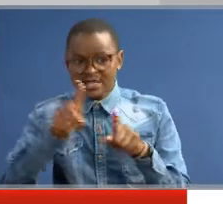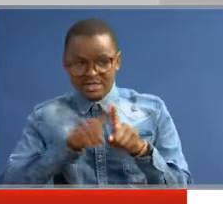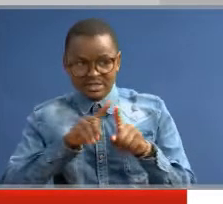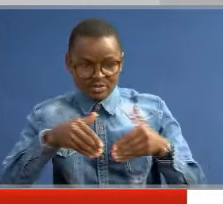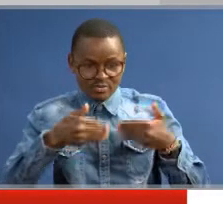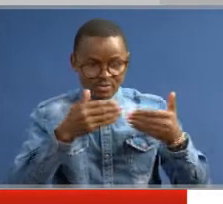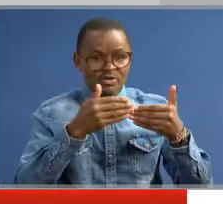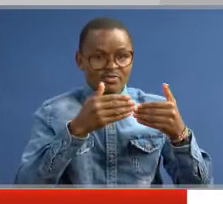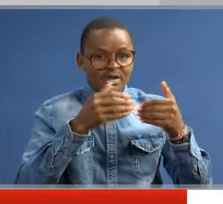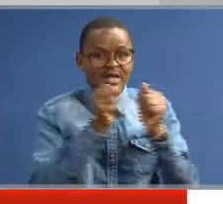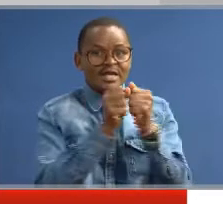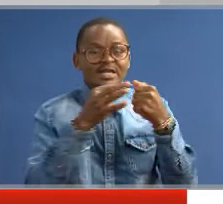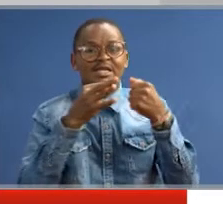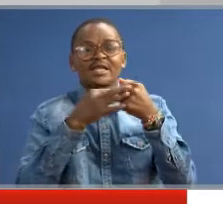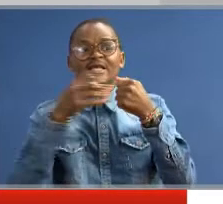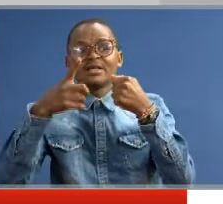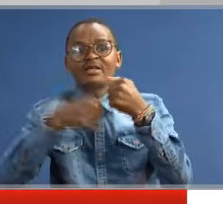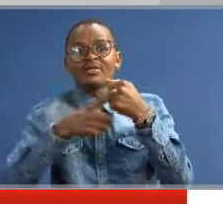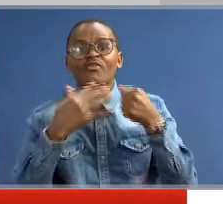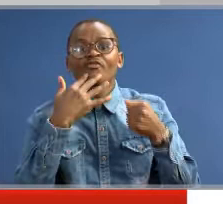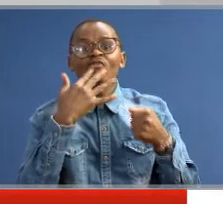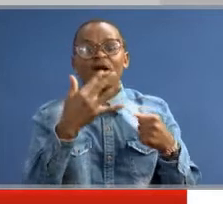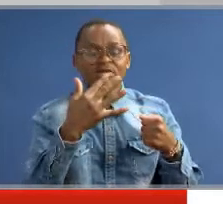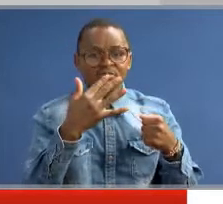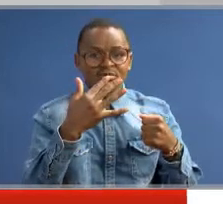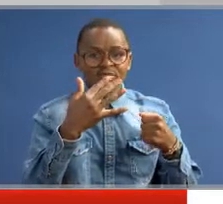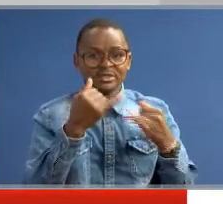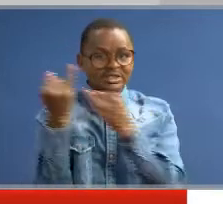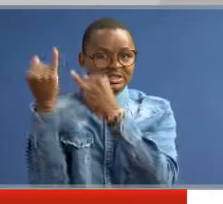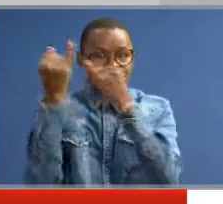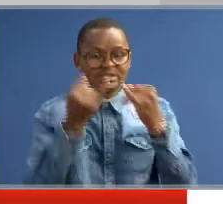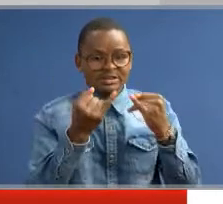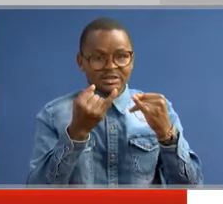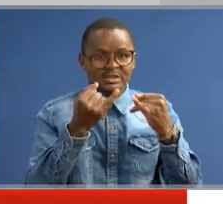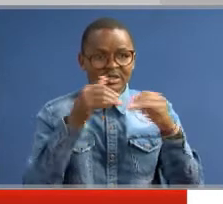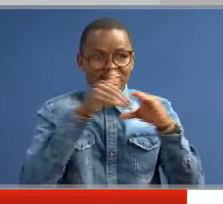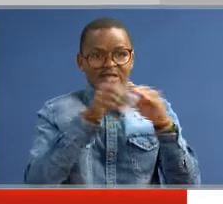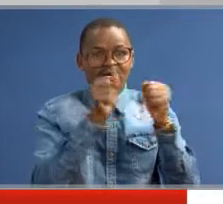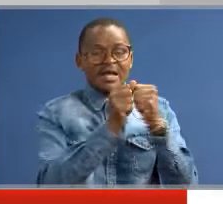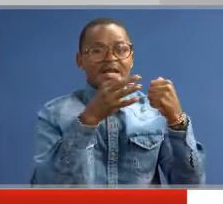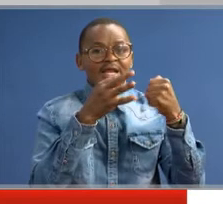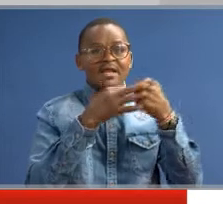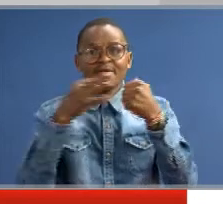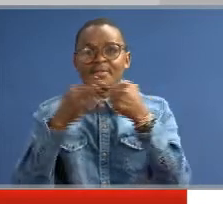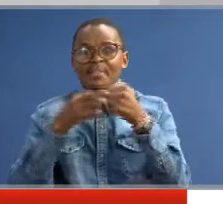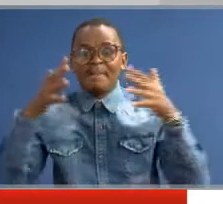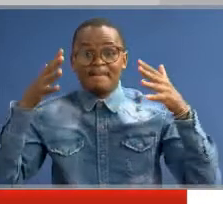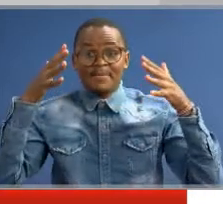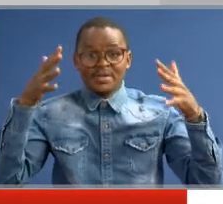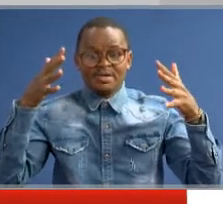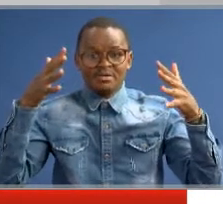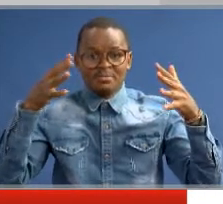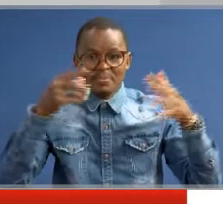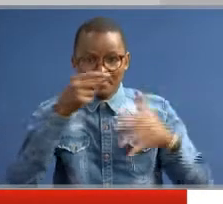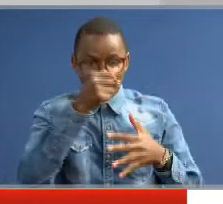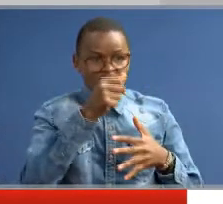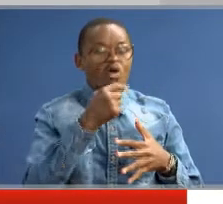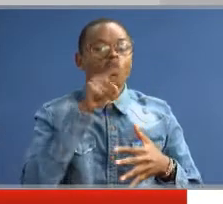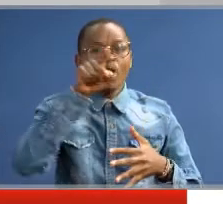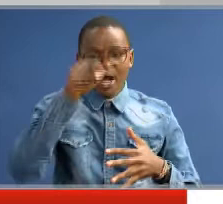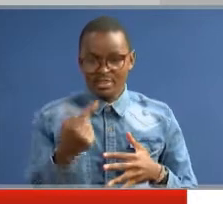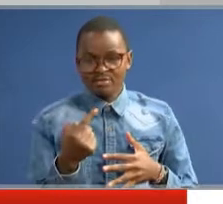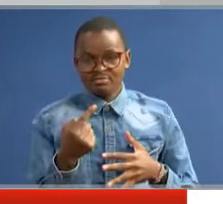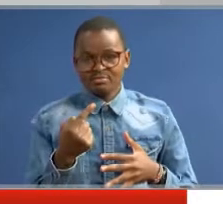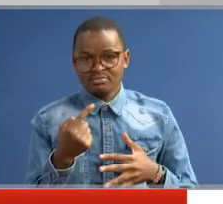in 1986. The 500 shilling note was introduced in 1988, with the biggest denomination note of